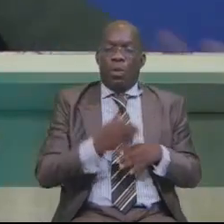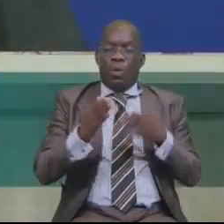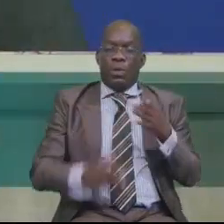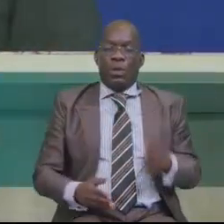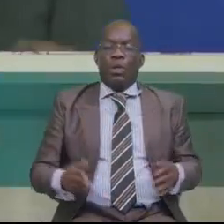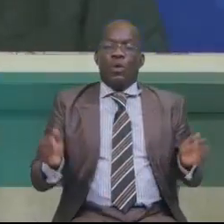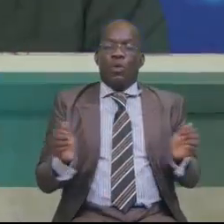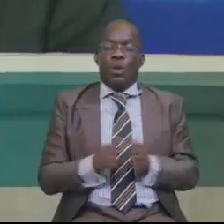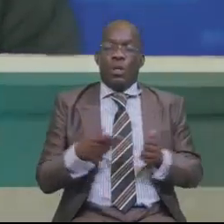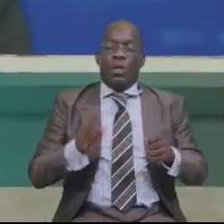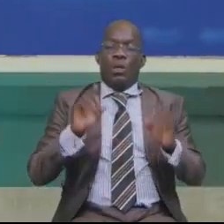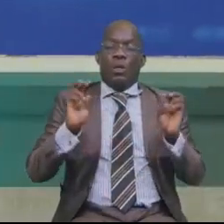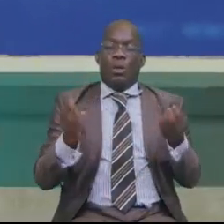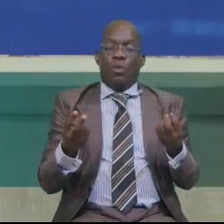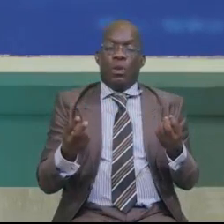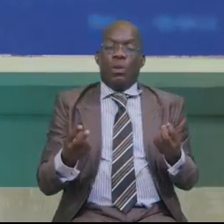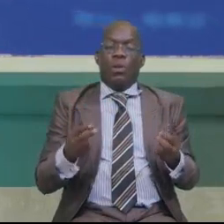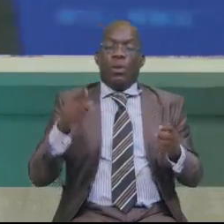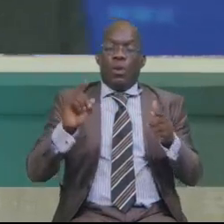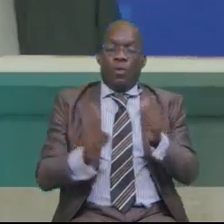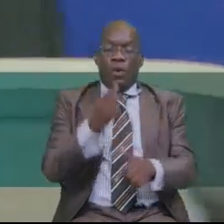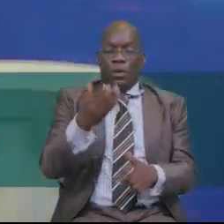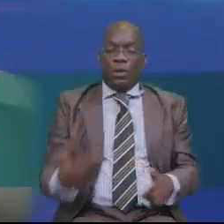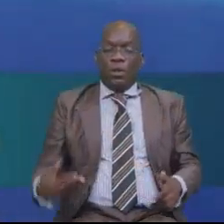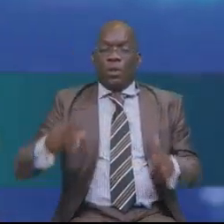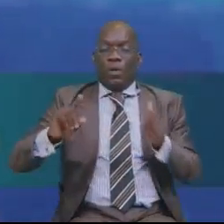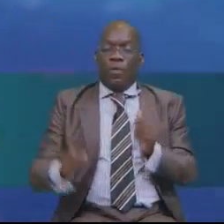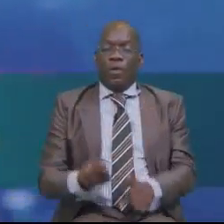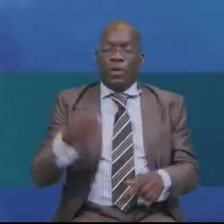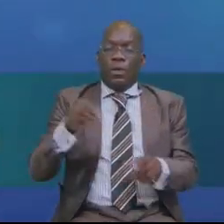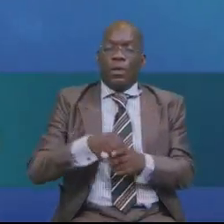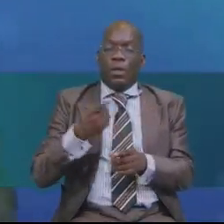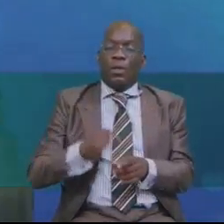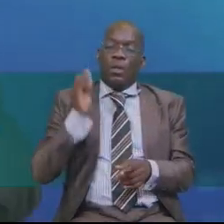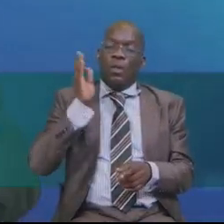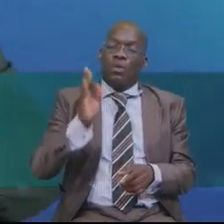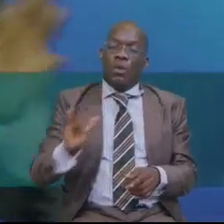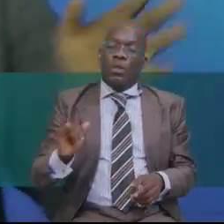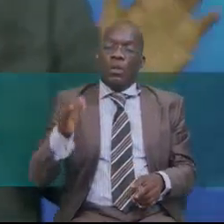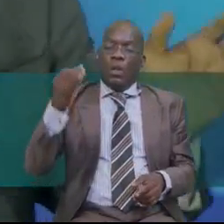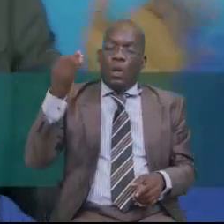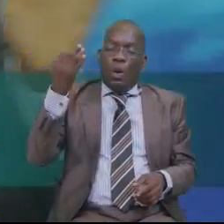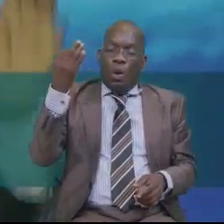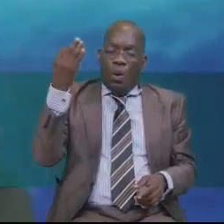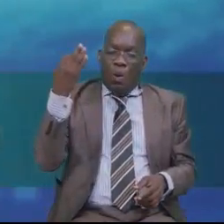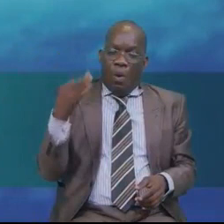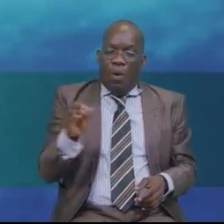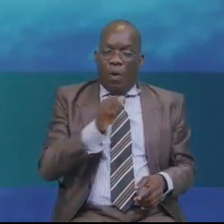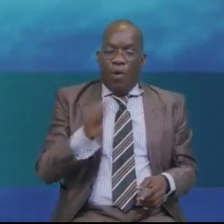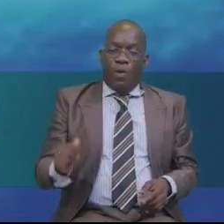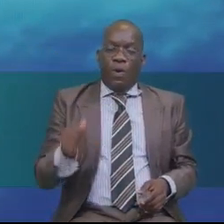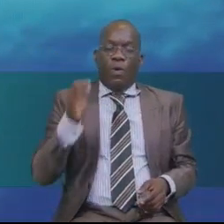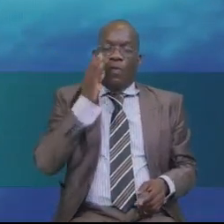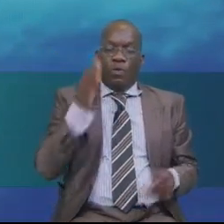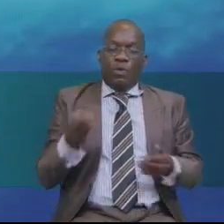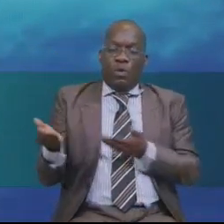First, in the ministry of a fruit-bearing minister. First things